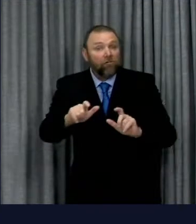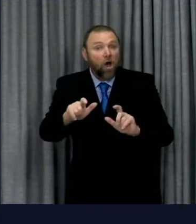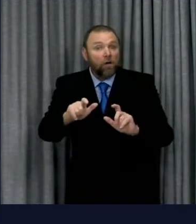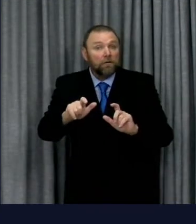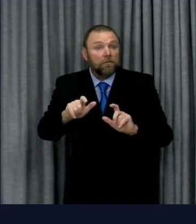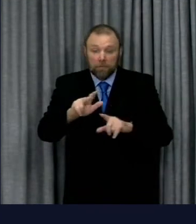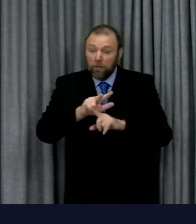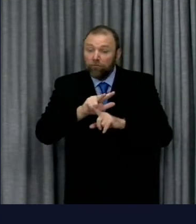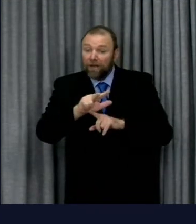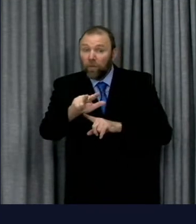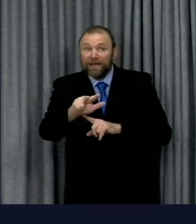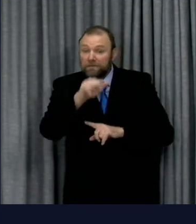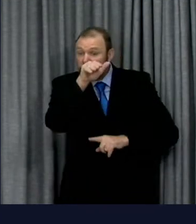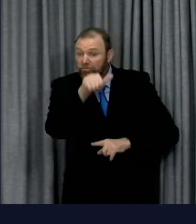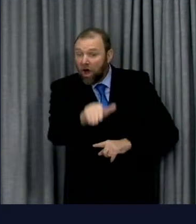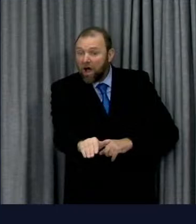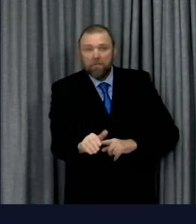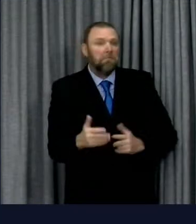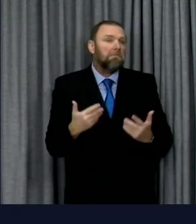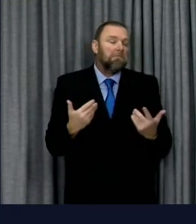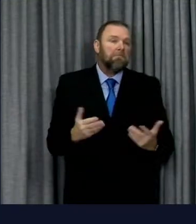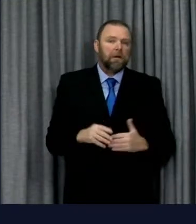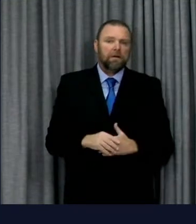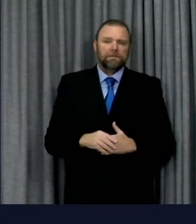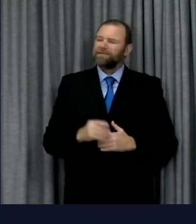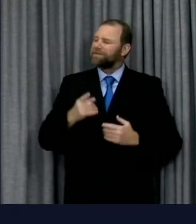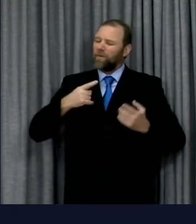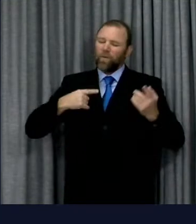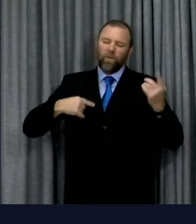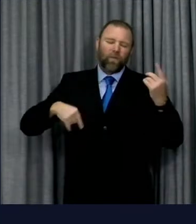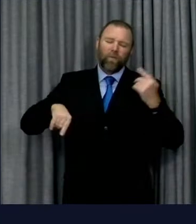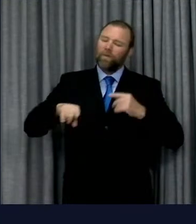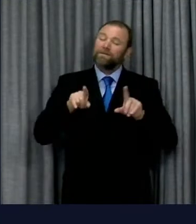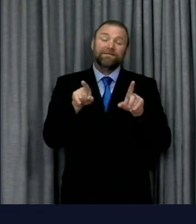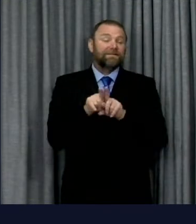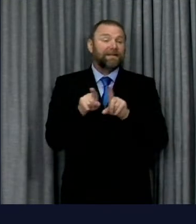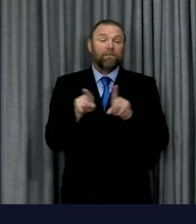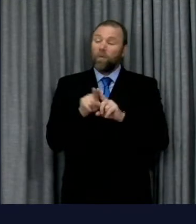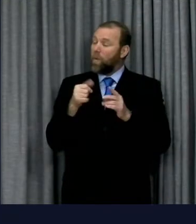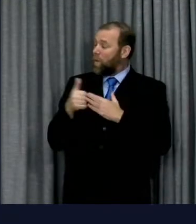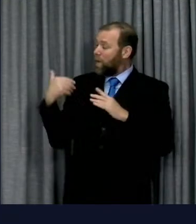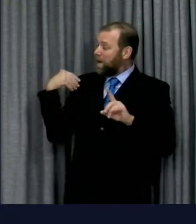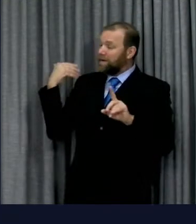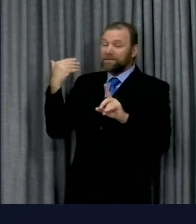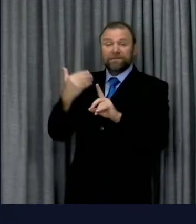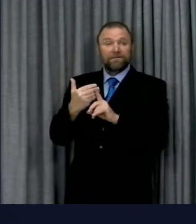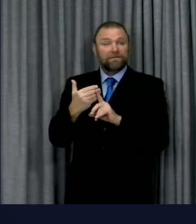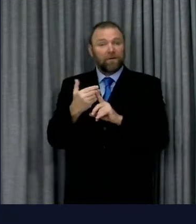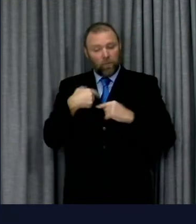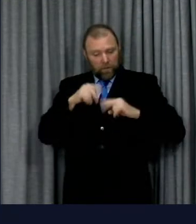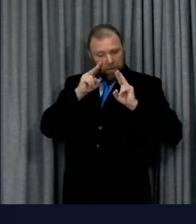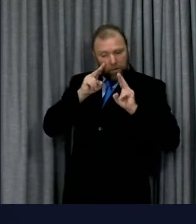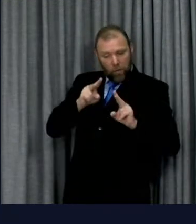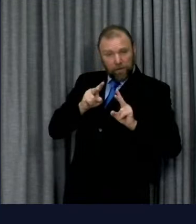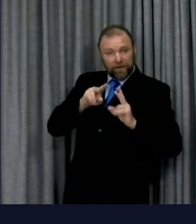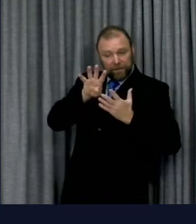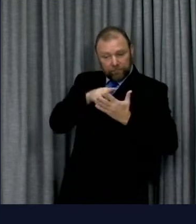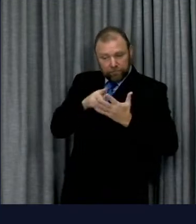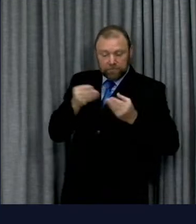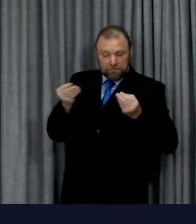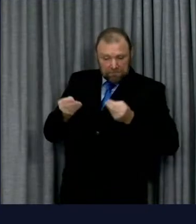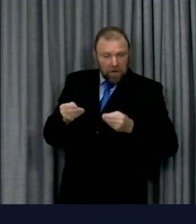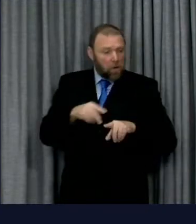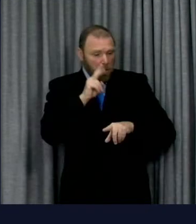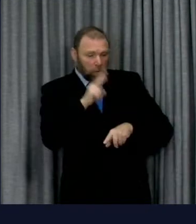next 3 weeks. So we will do what we always do. We will look at the measures, we will ask for advice. The advice will